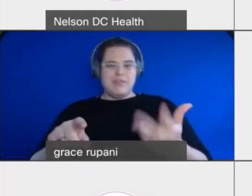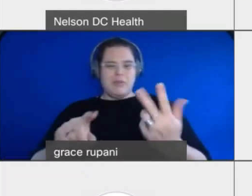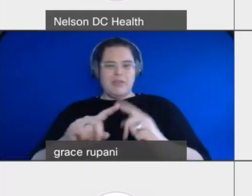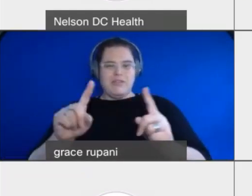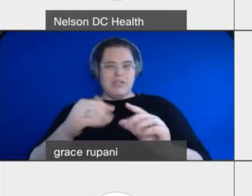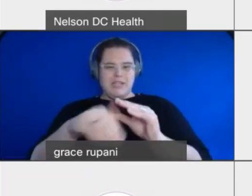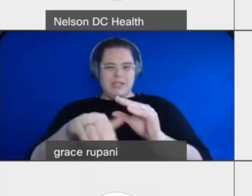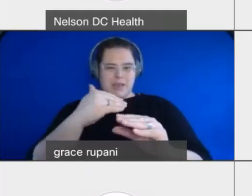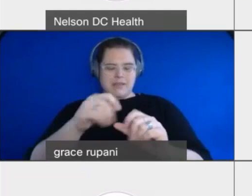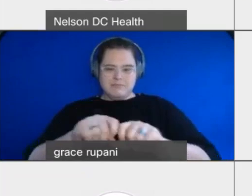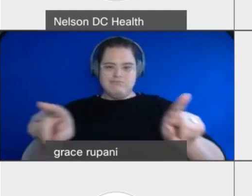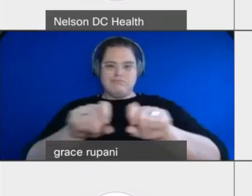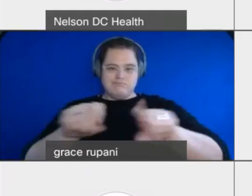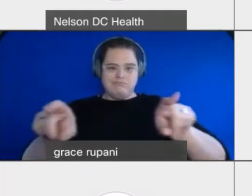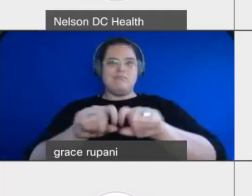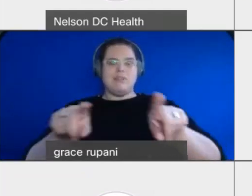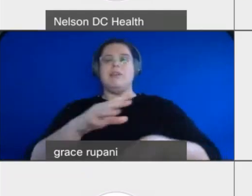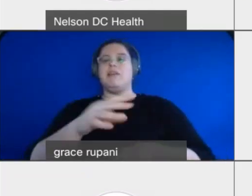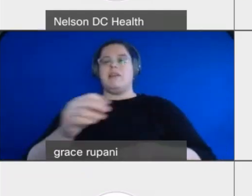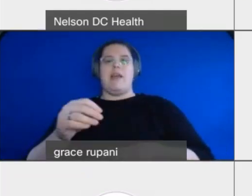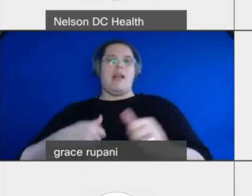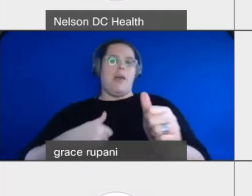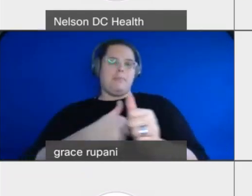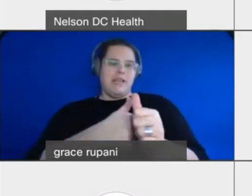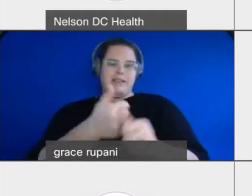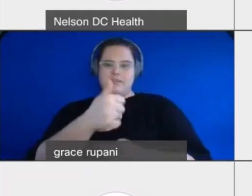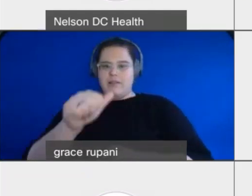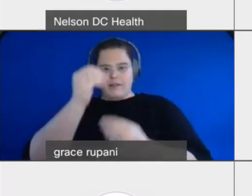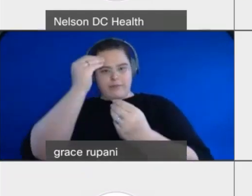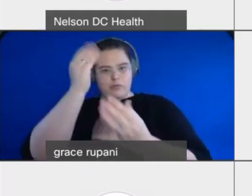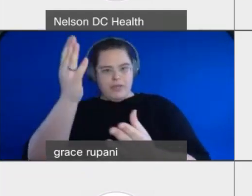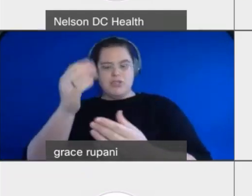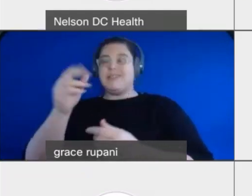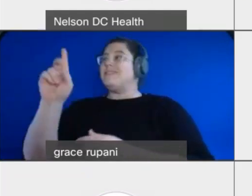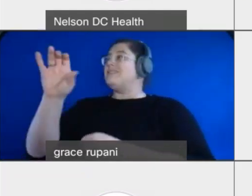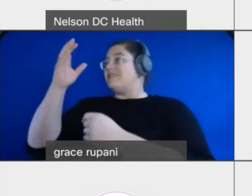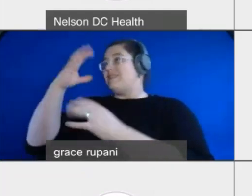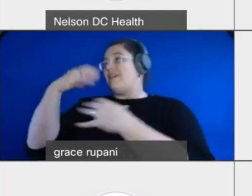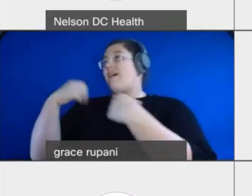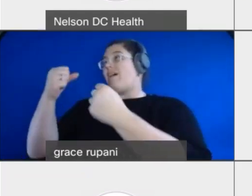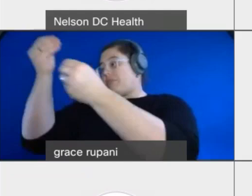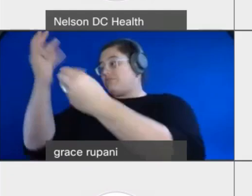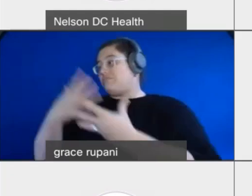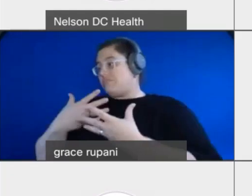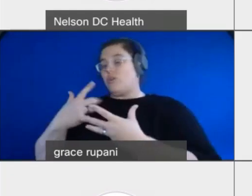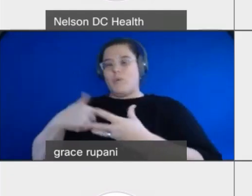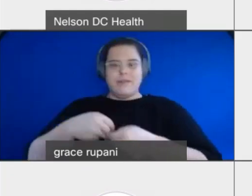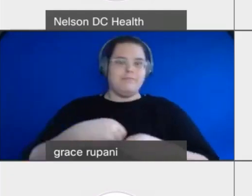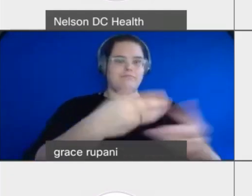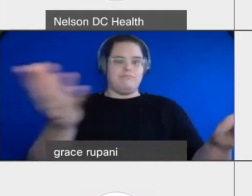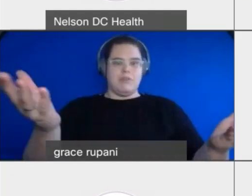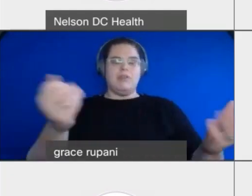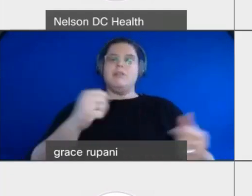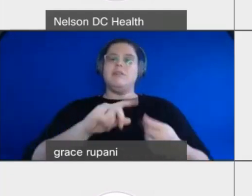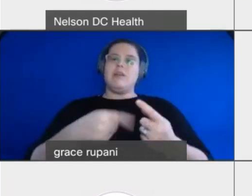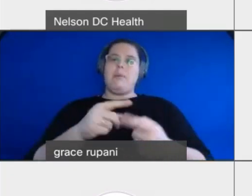progressively updating the information from DC Health in terms of people's ability to get access to the